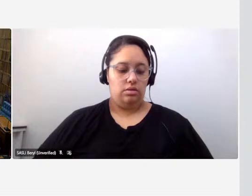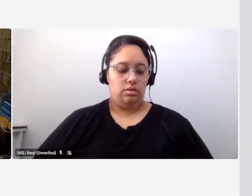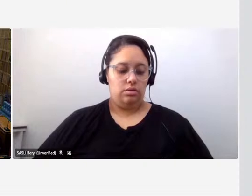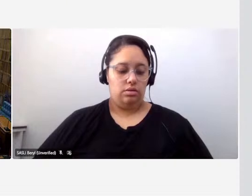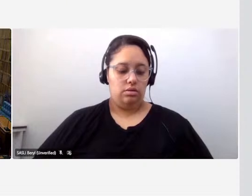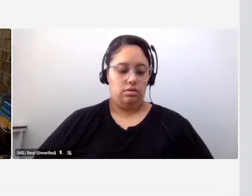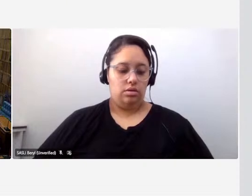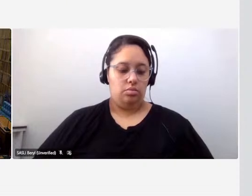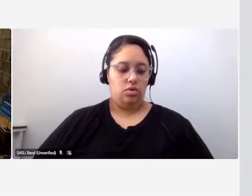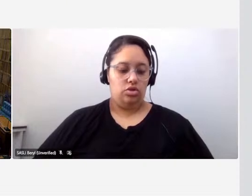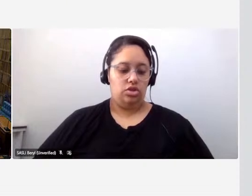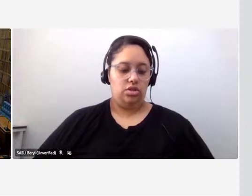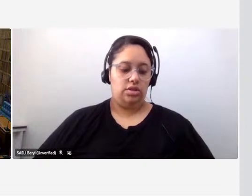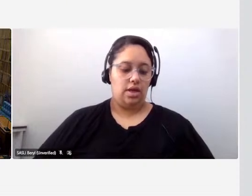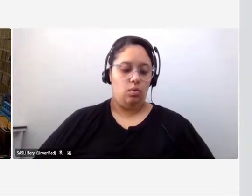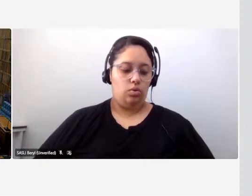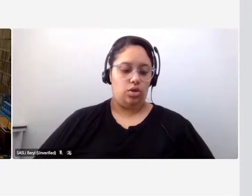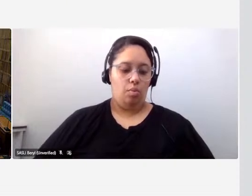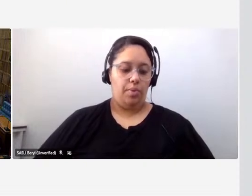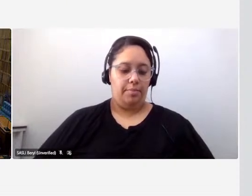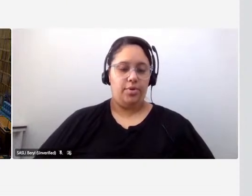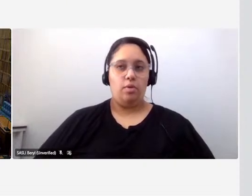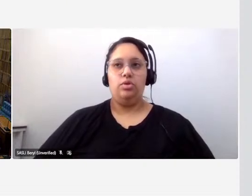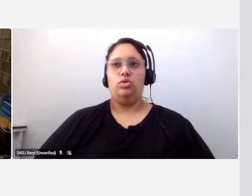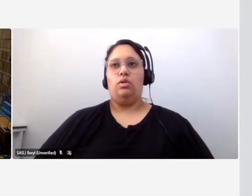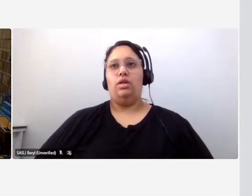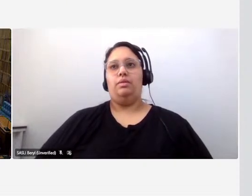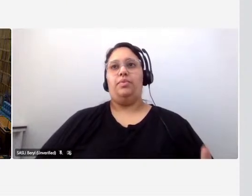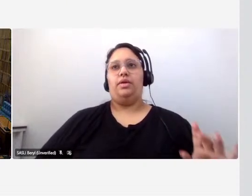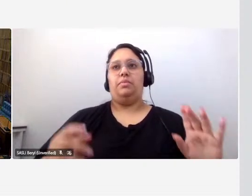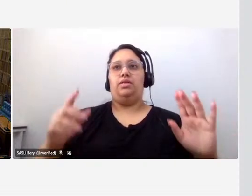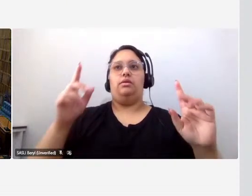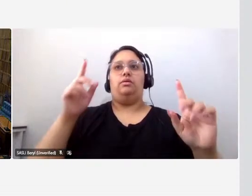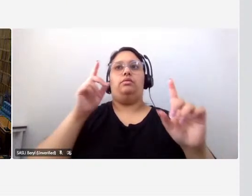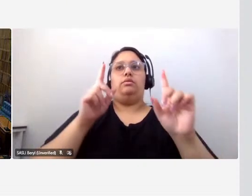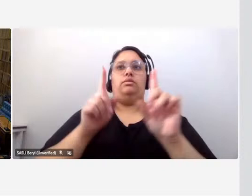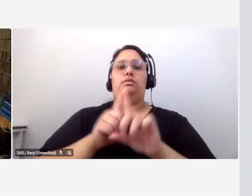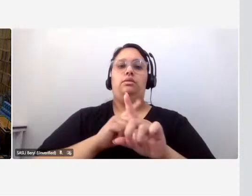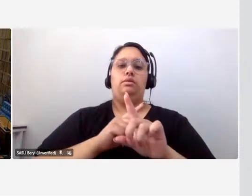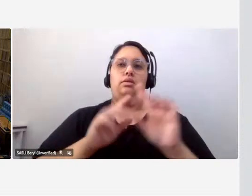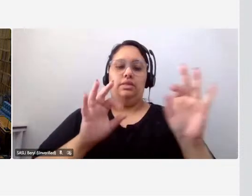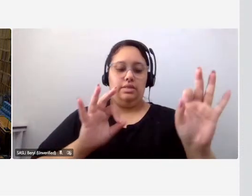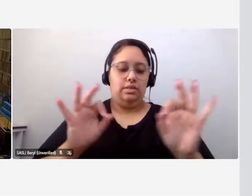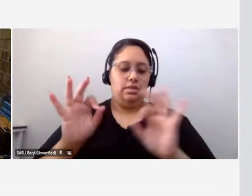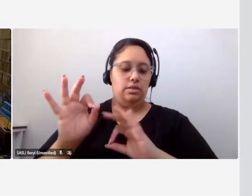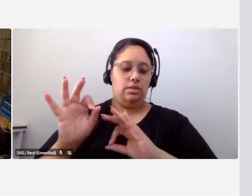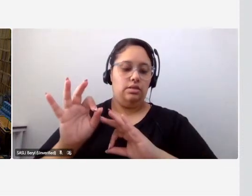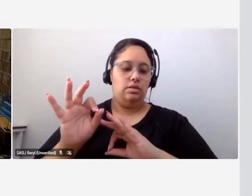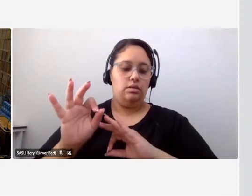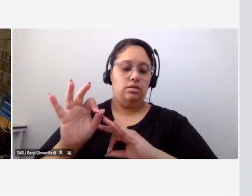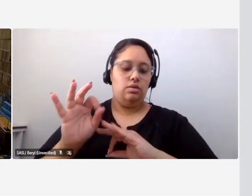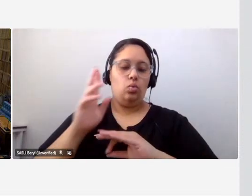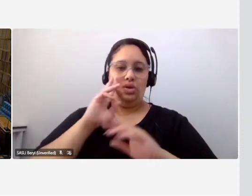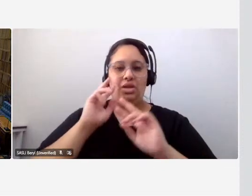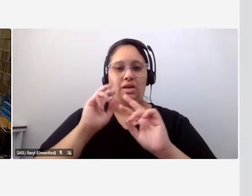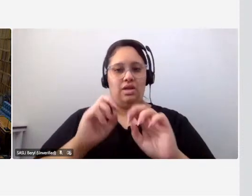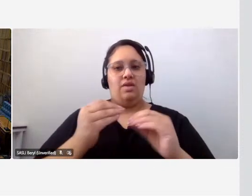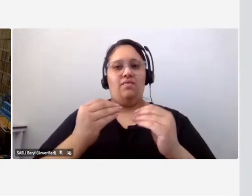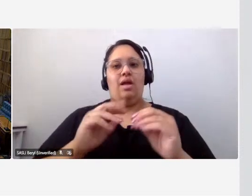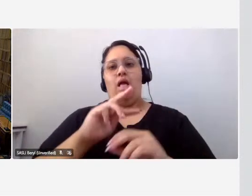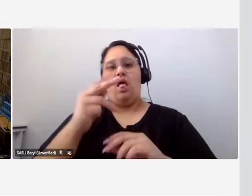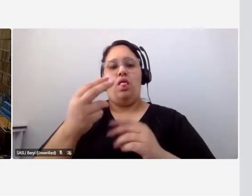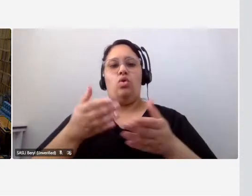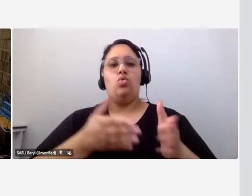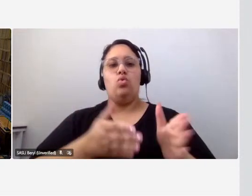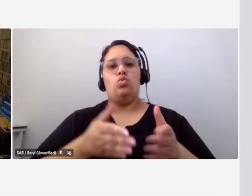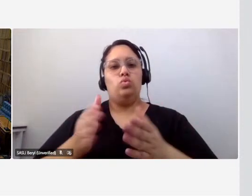legislative pressure on owners to renovate those ones. And then we are investigating these other routes of